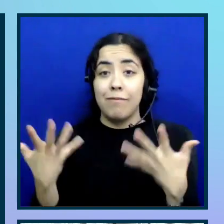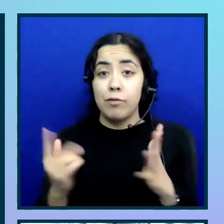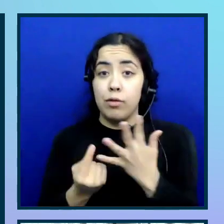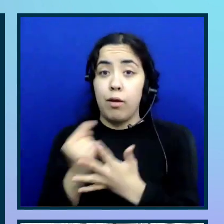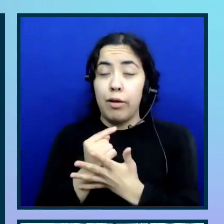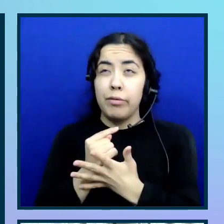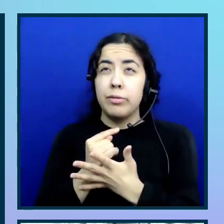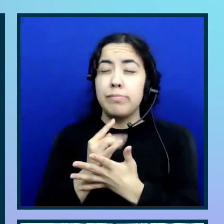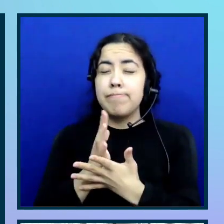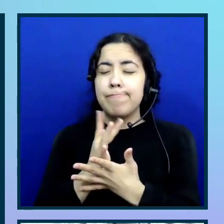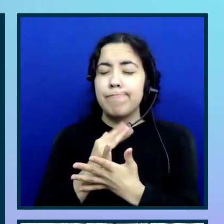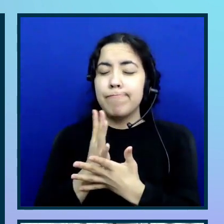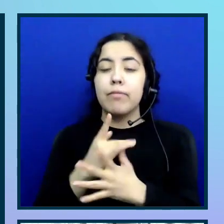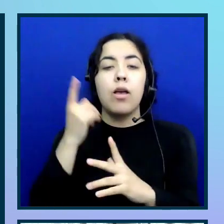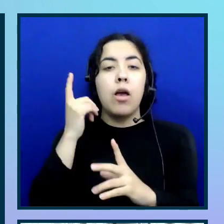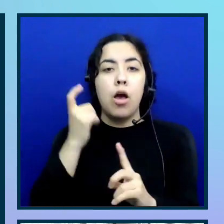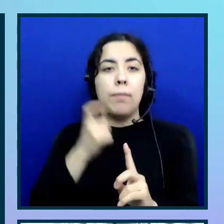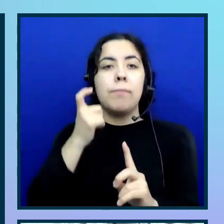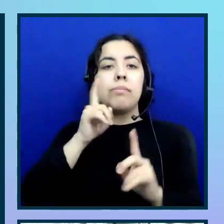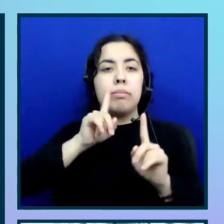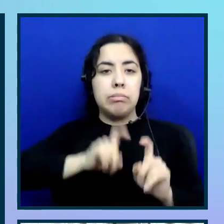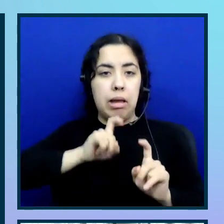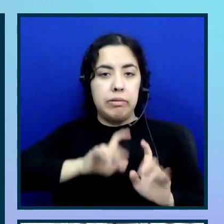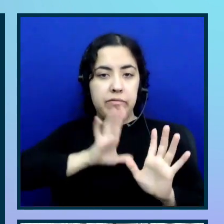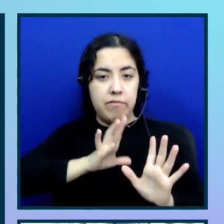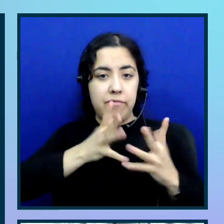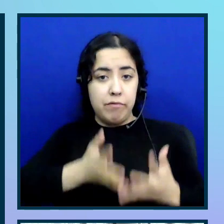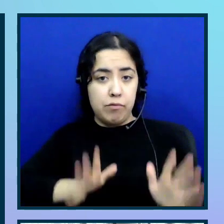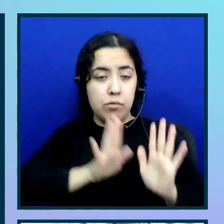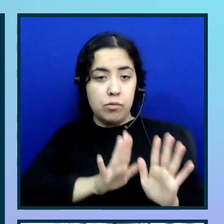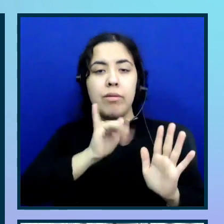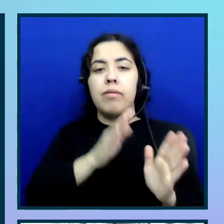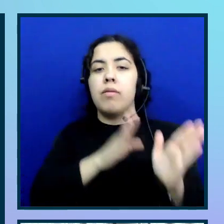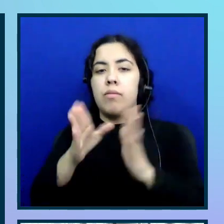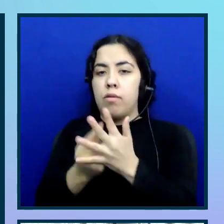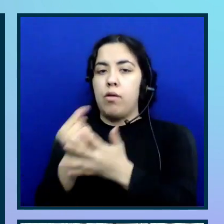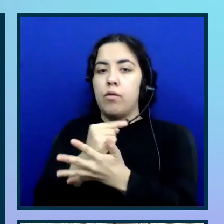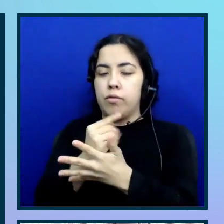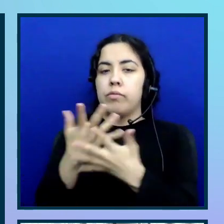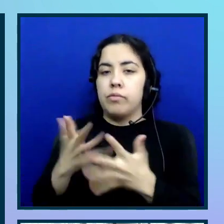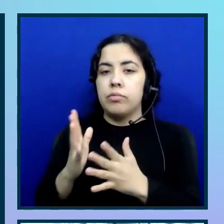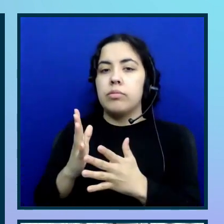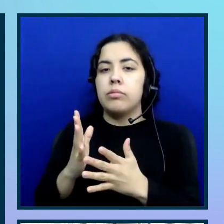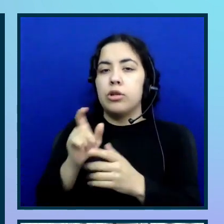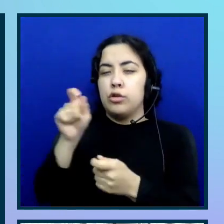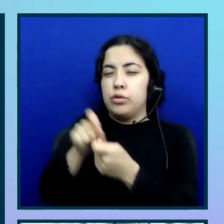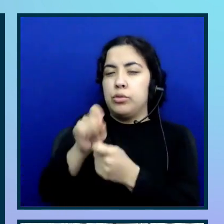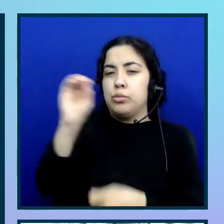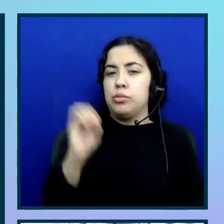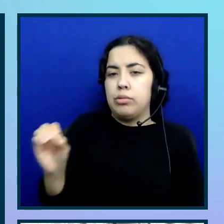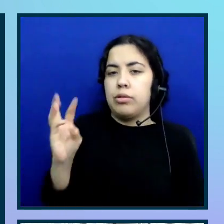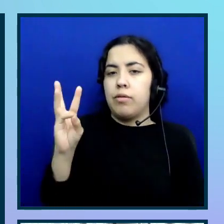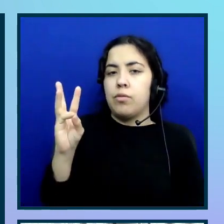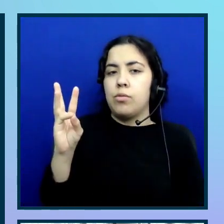covered automated testing here, this does cover a certain percentage of WCAG issues. And I'm going to